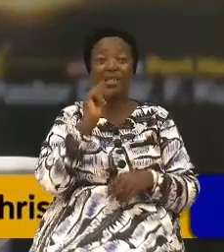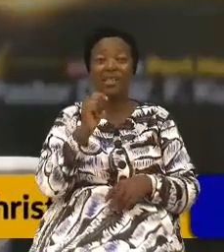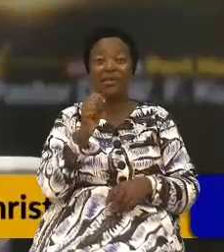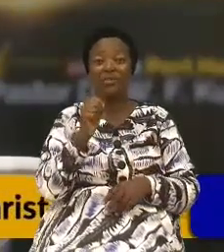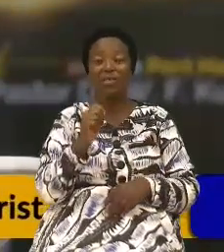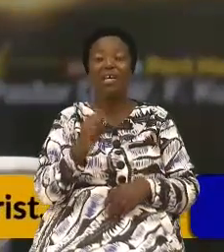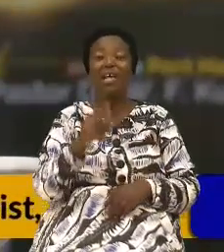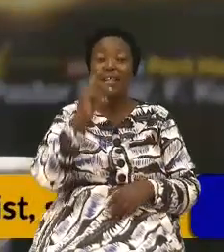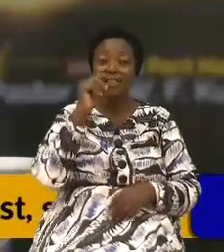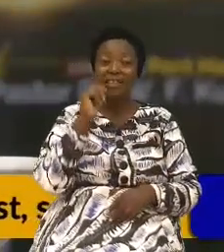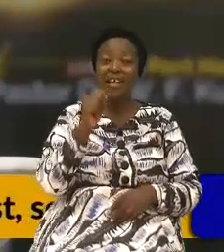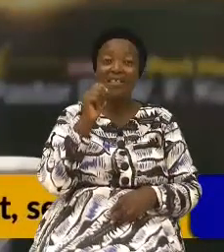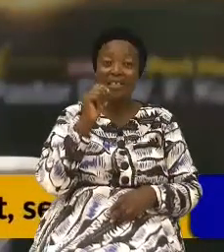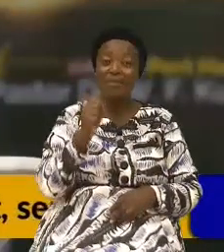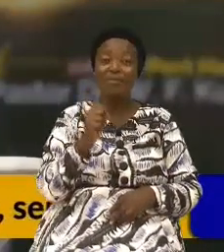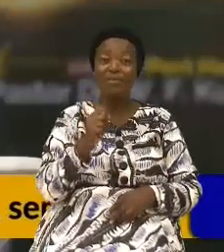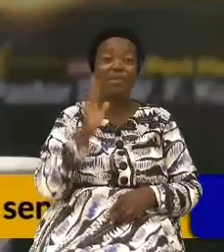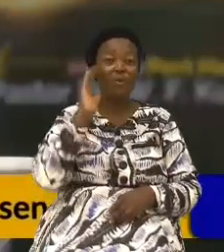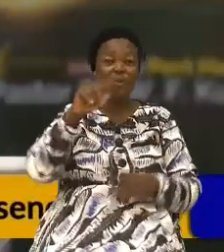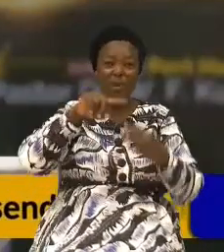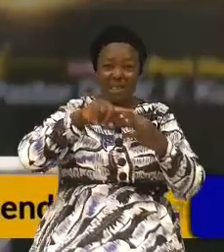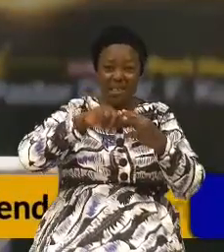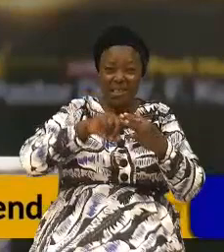testimony will begat